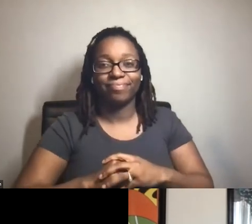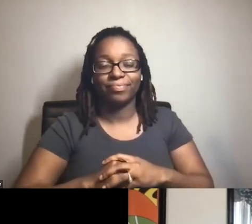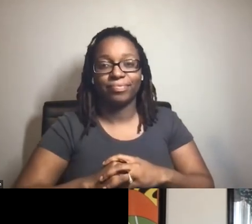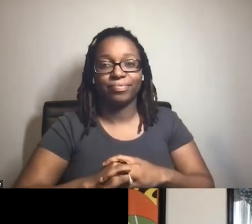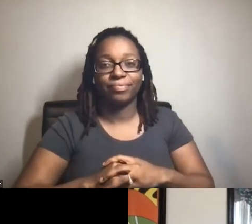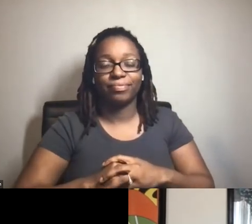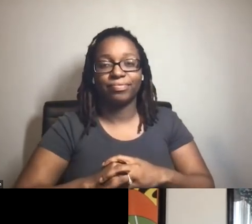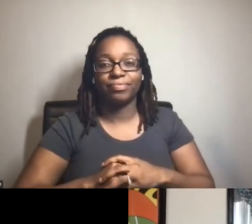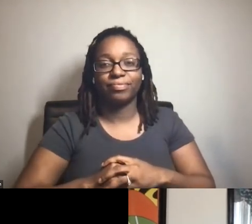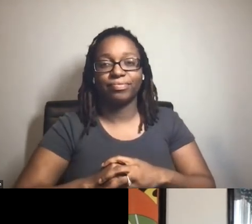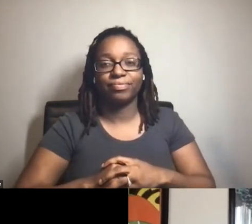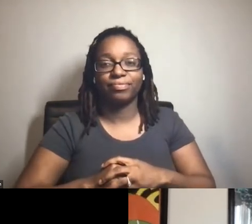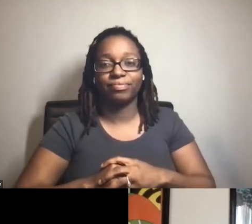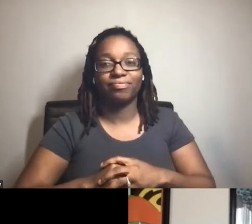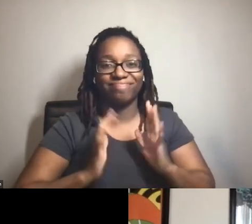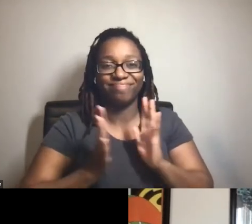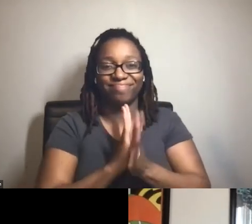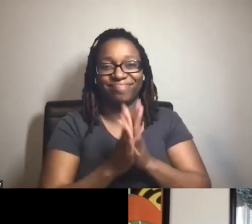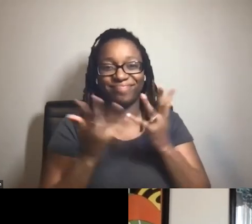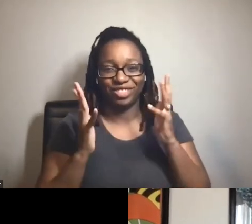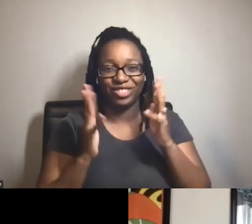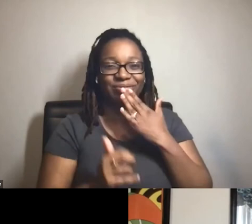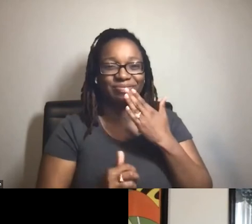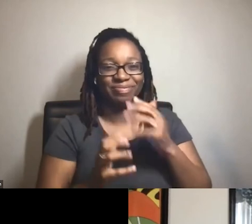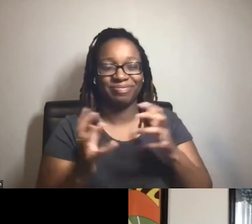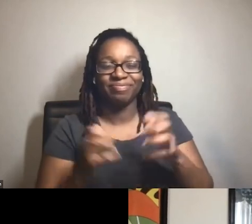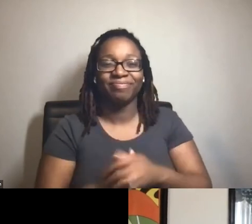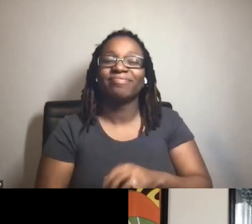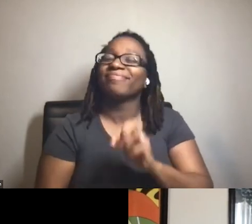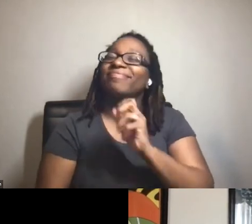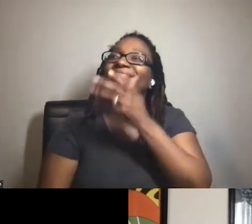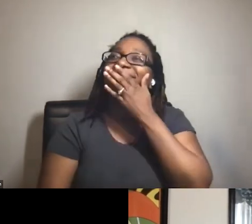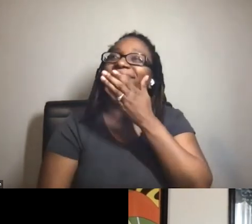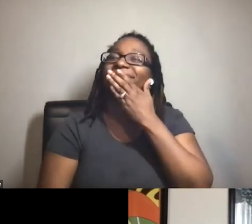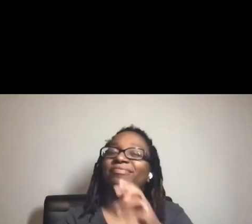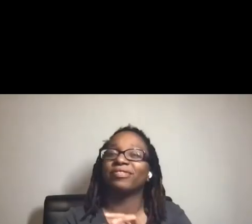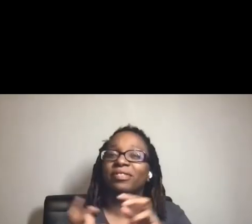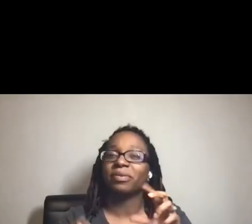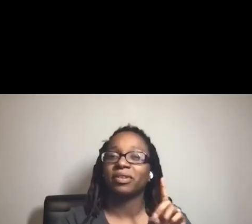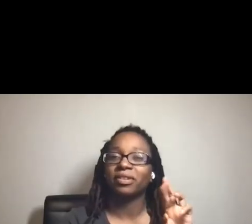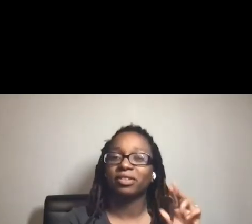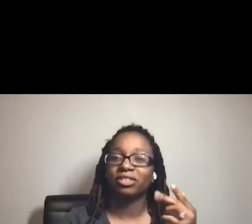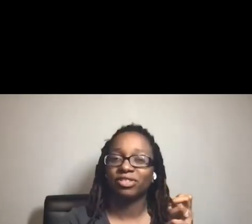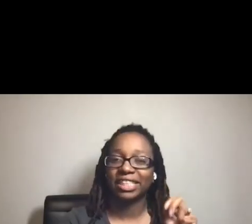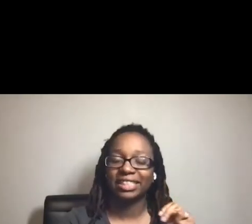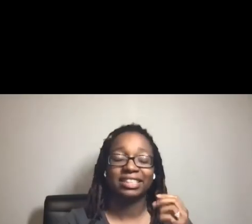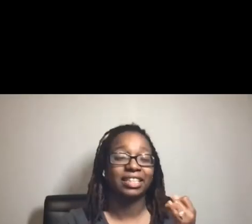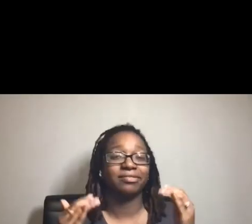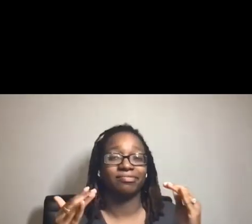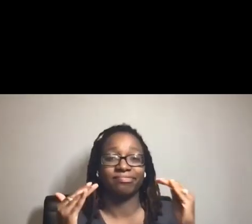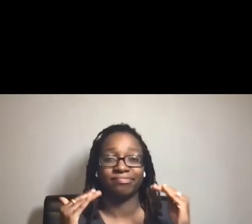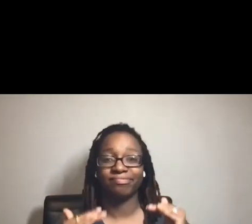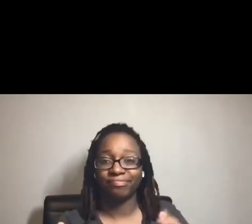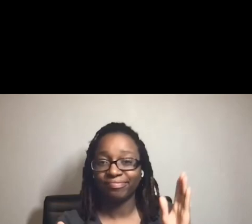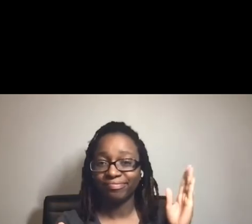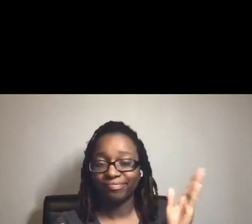And yes, that's it. Thank you very much. Okay, thank you very much, Dragan. So we can move on to the next